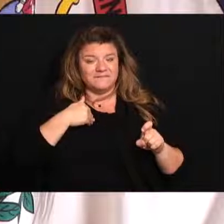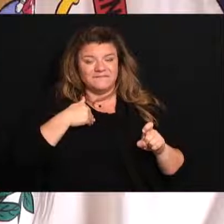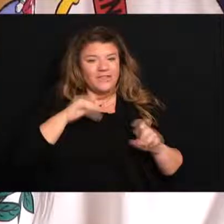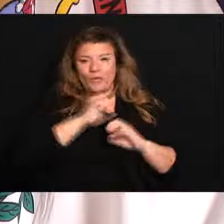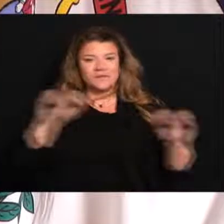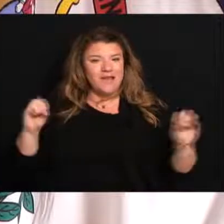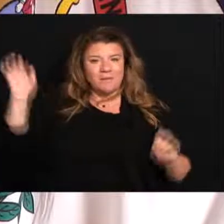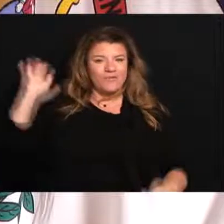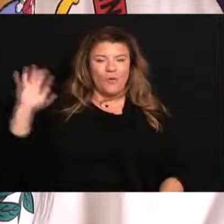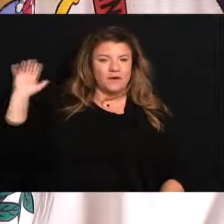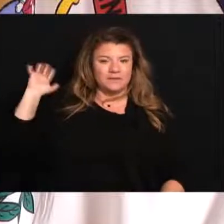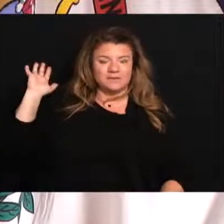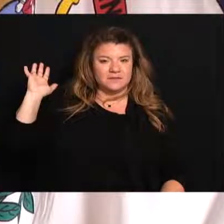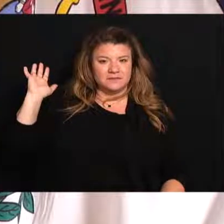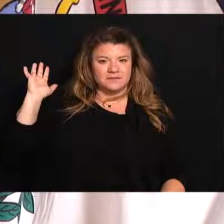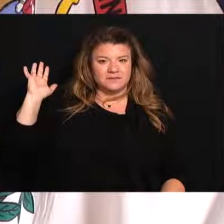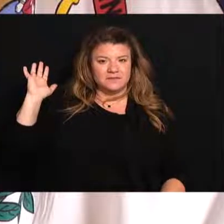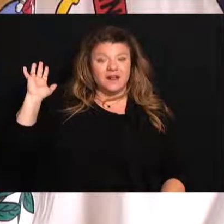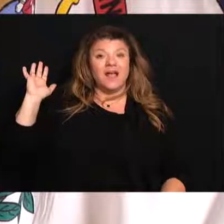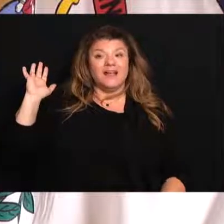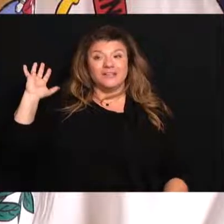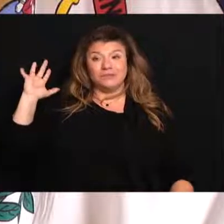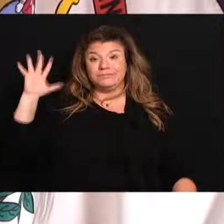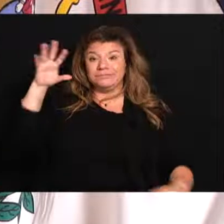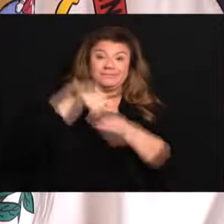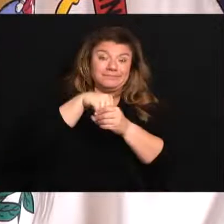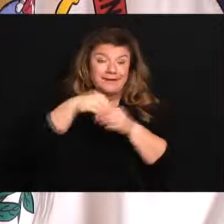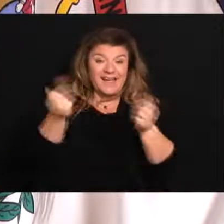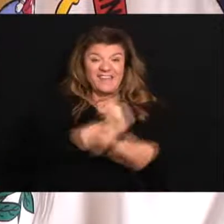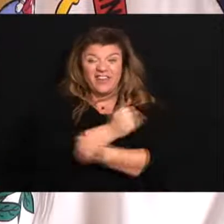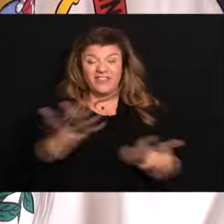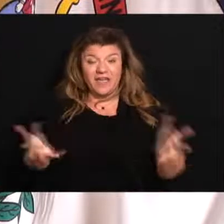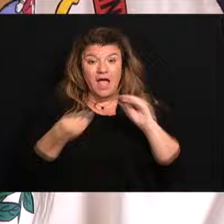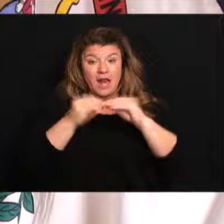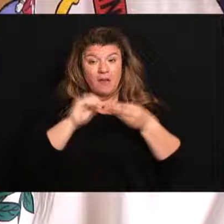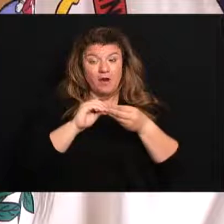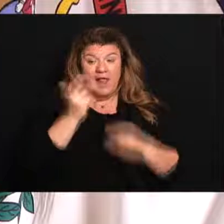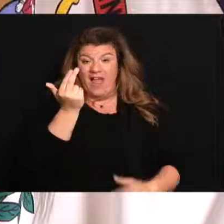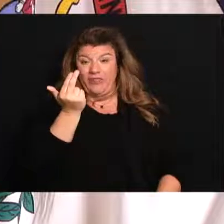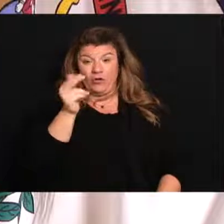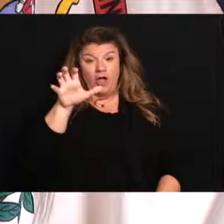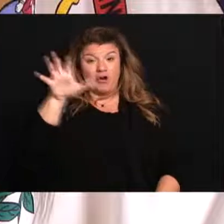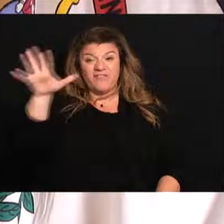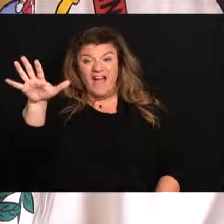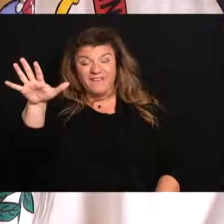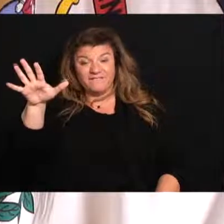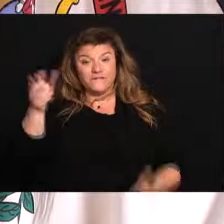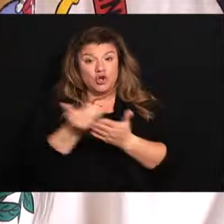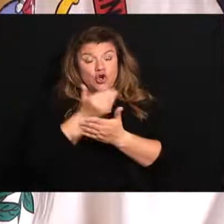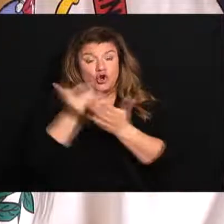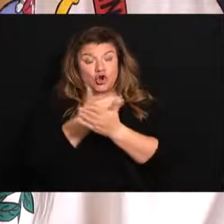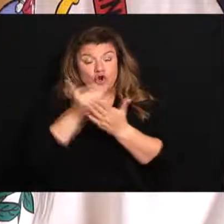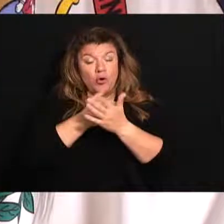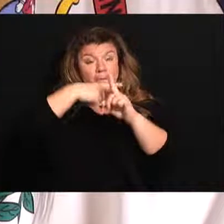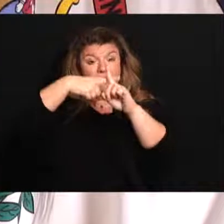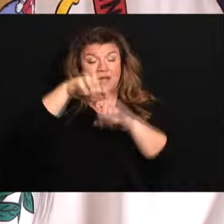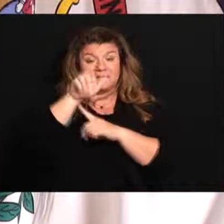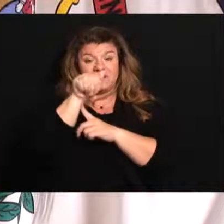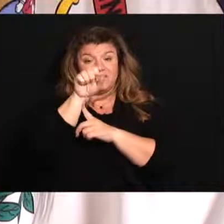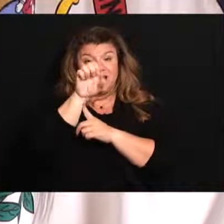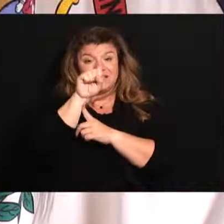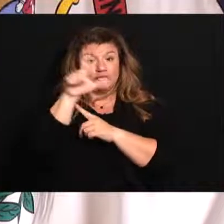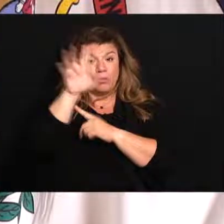before. So with all of that, a number like 1,305 new positive cases in the last 24